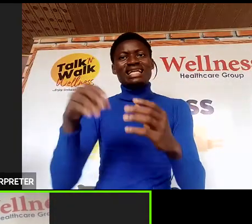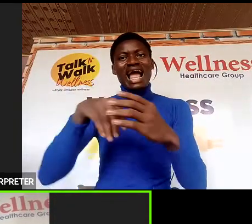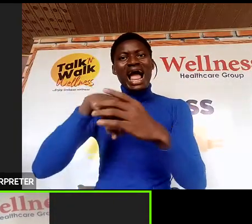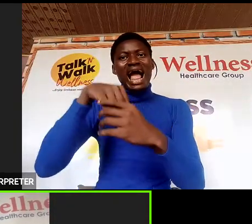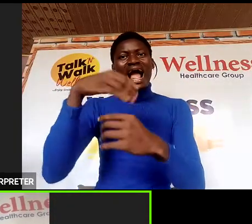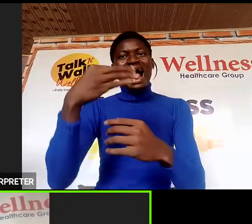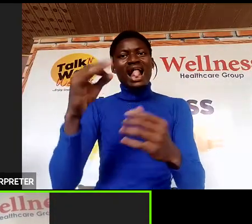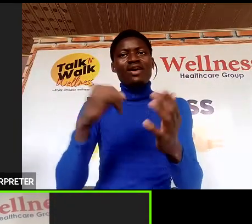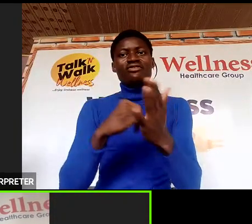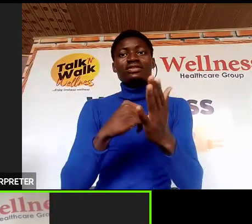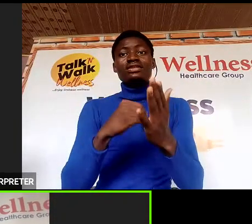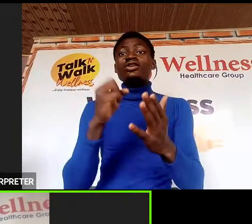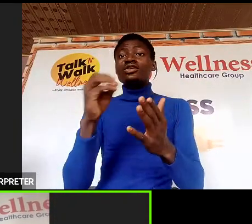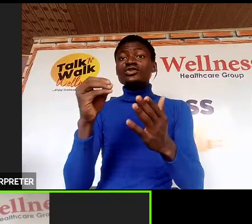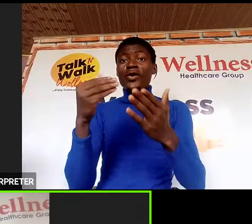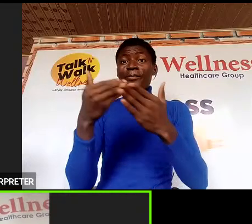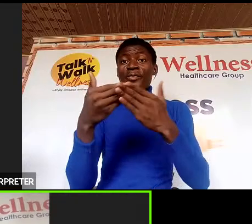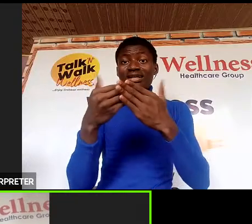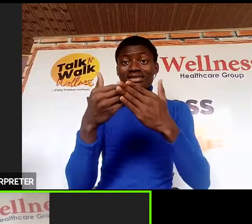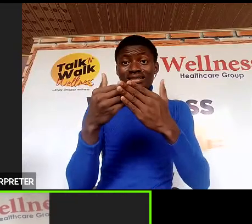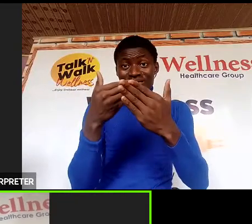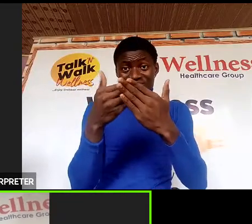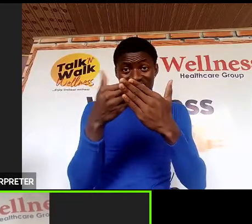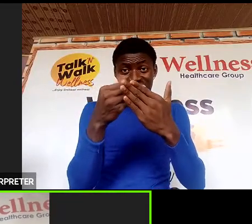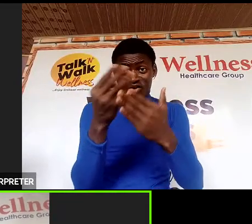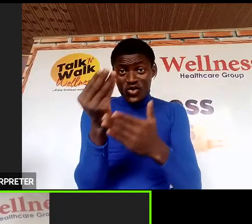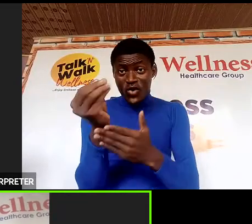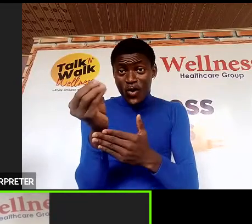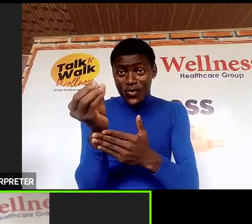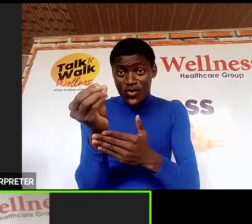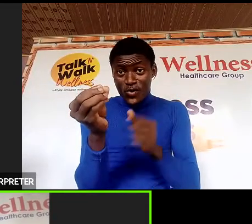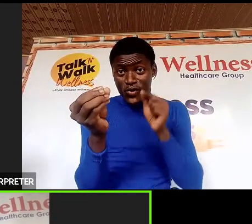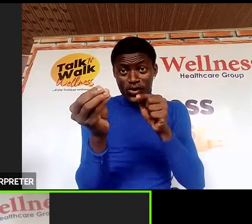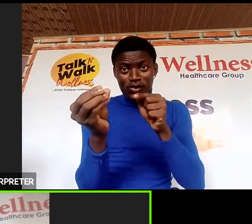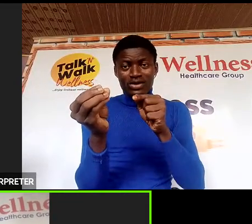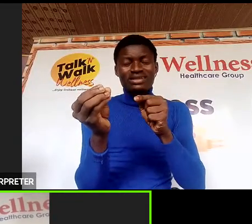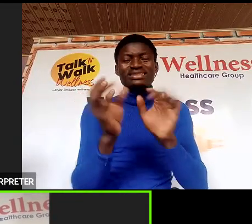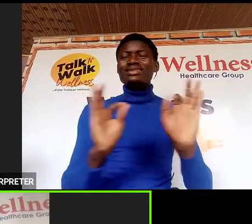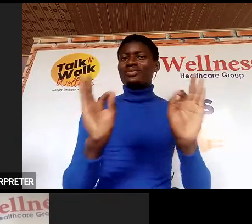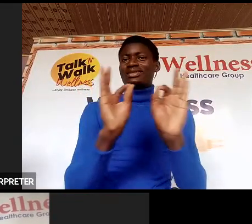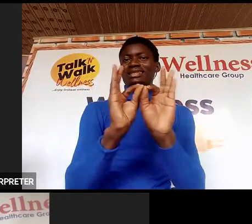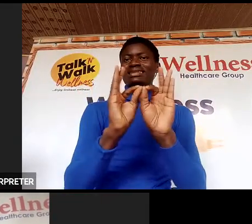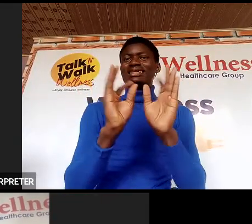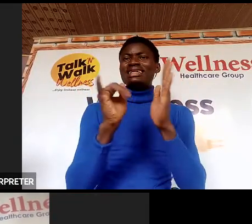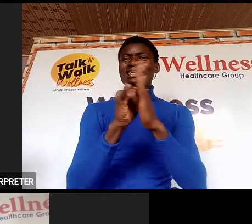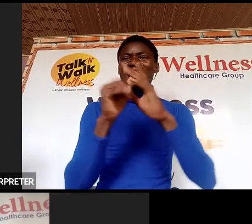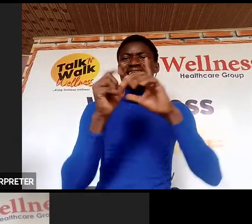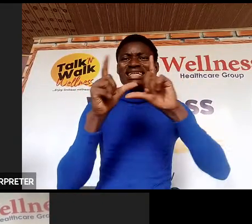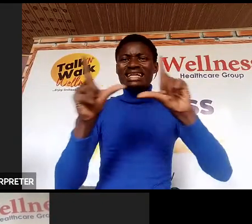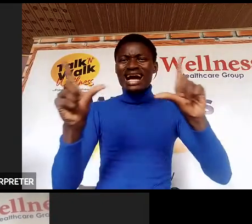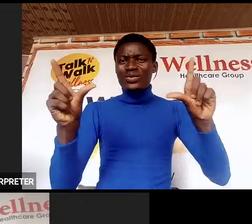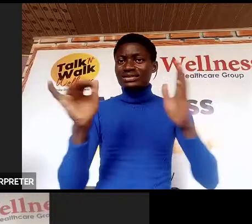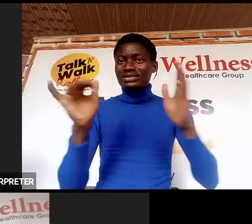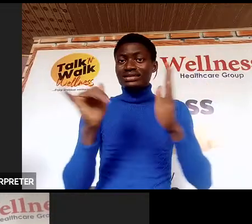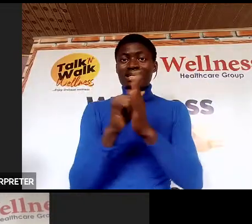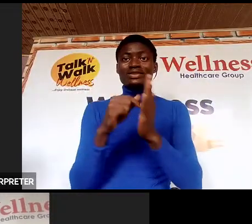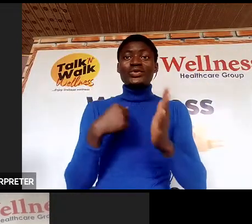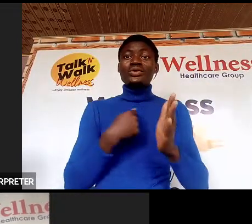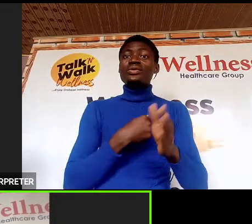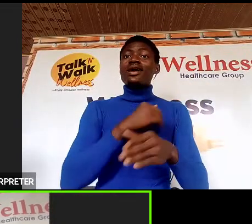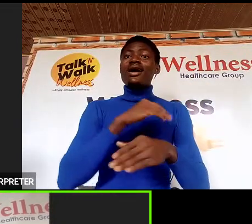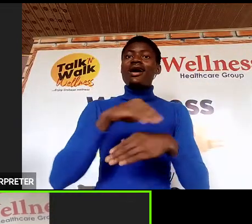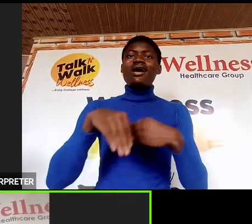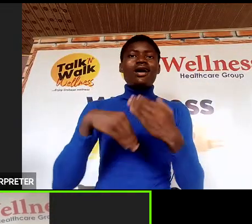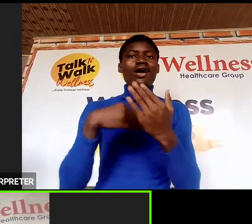is important because that is the language that we all speak. Money is important Absolutely. Because that the only